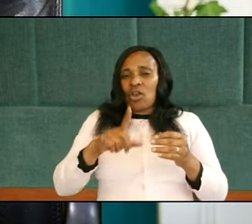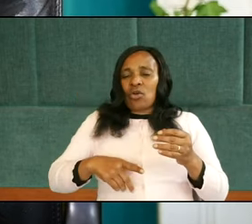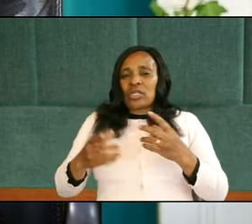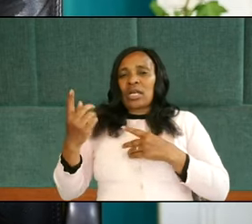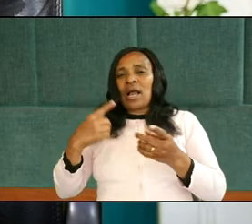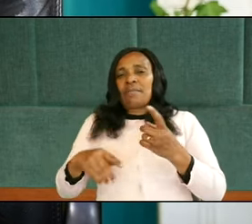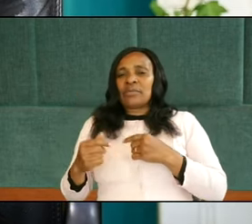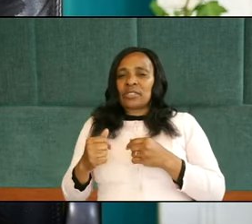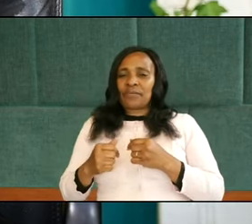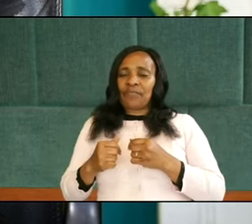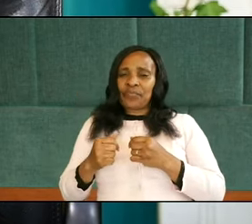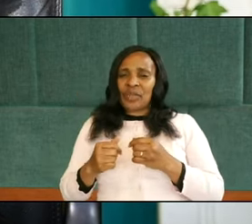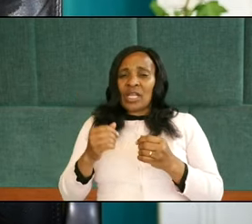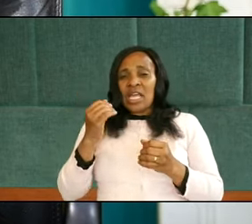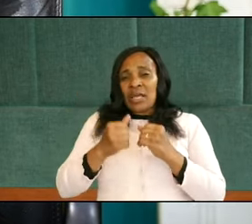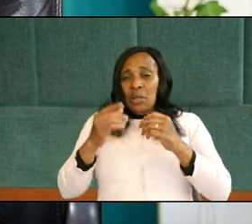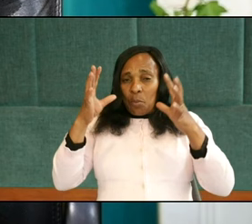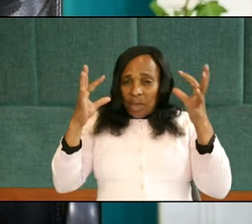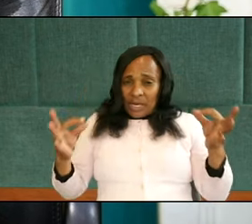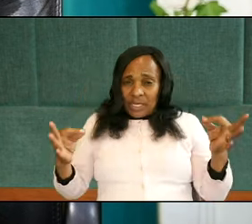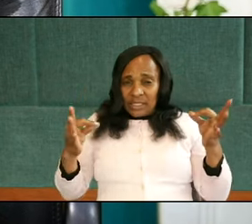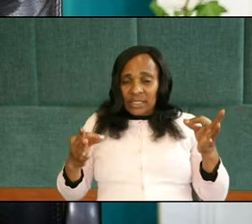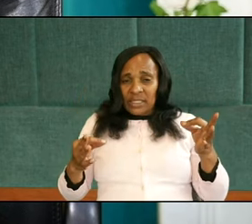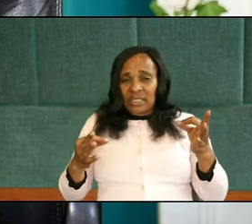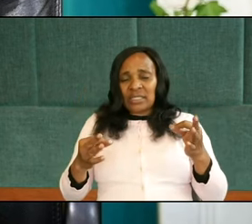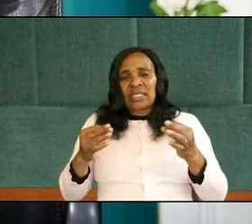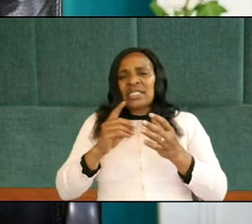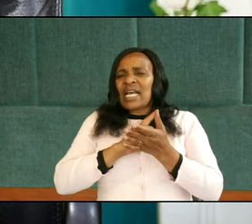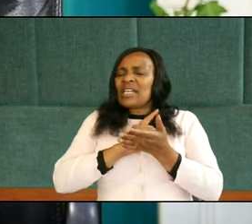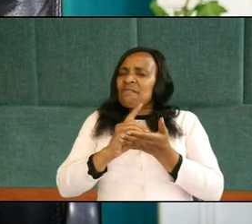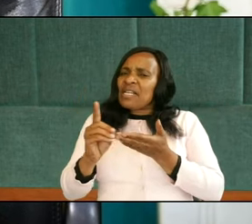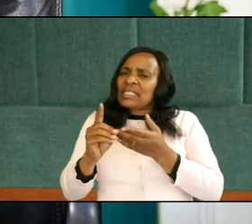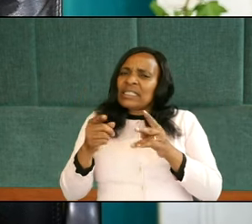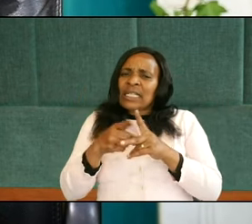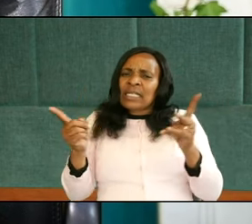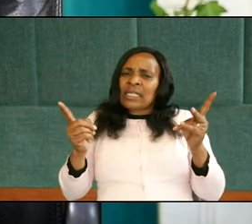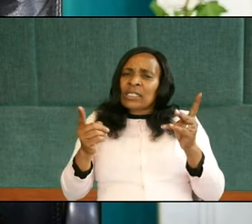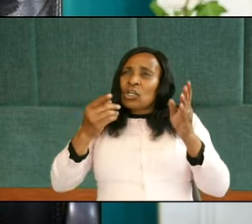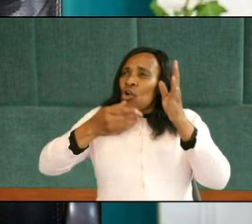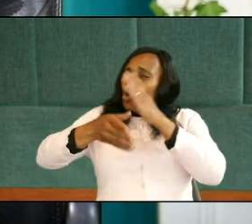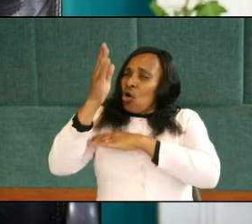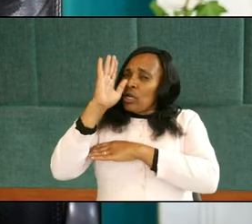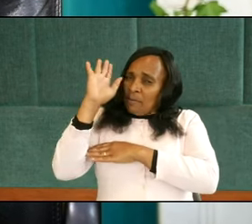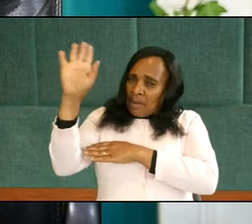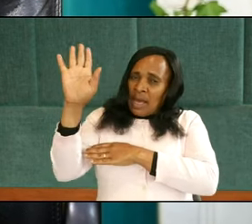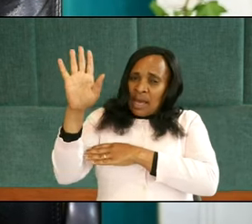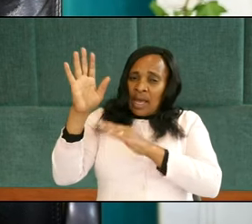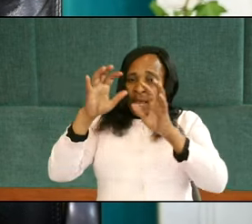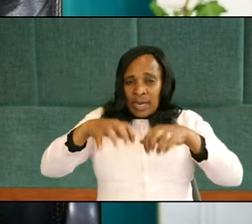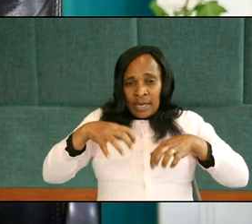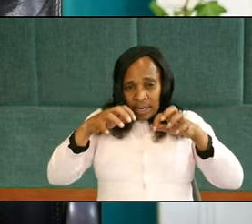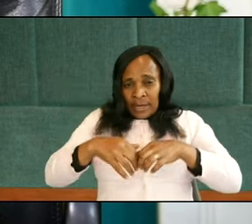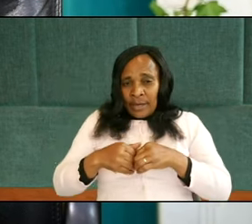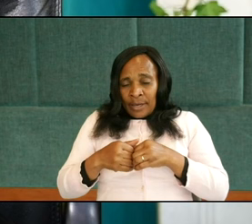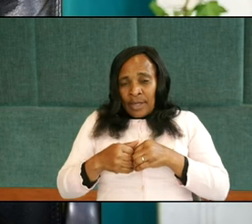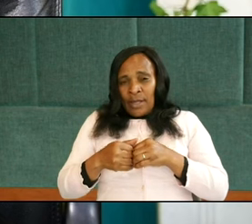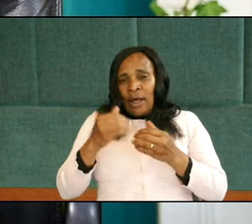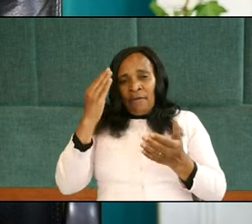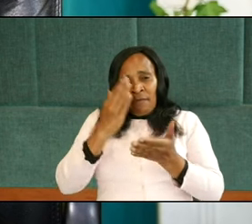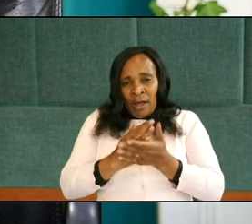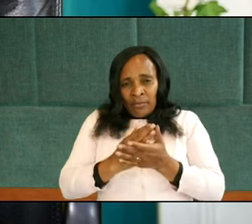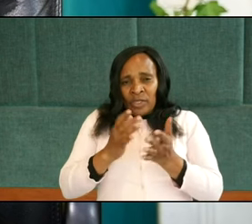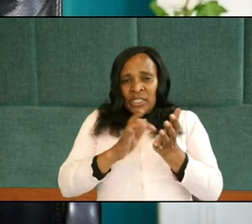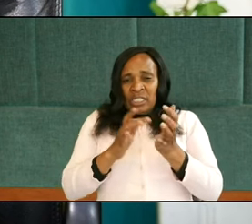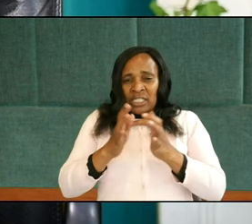So in terms of marriage was divinely established by God in Eden, and it was affirmed by Jesus to be